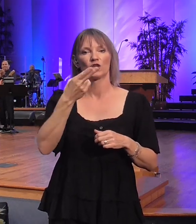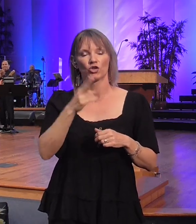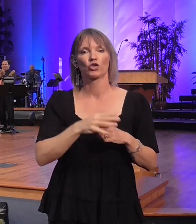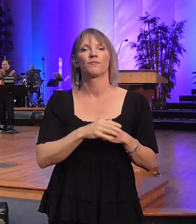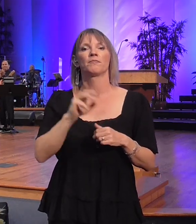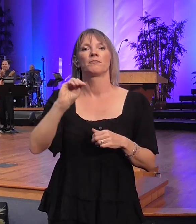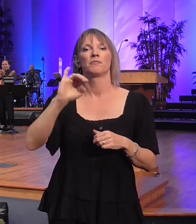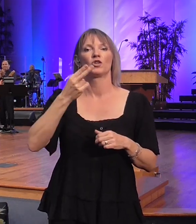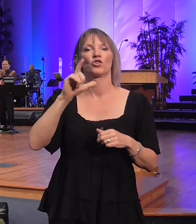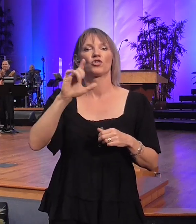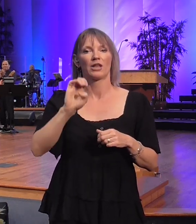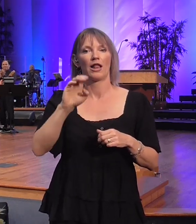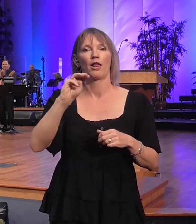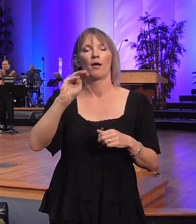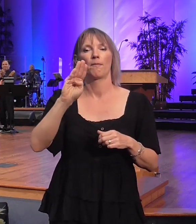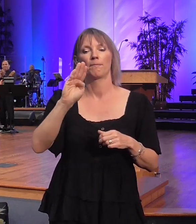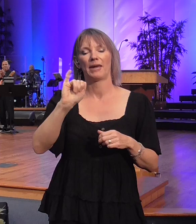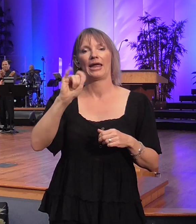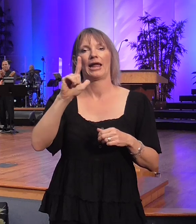Michelle Bailey,